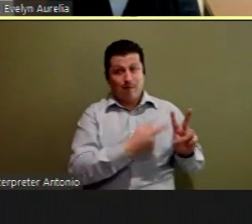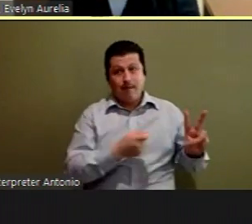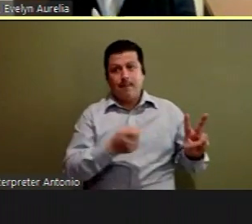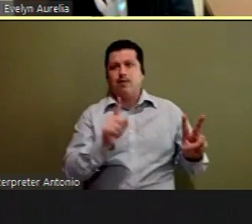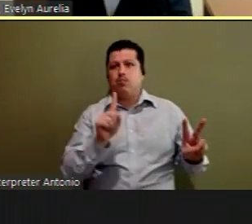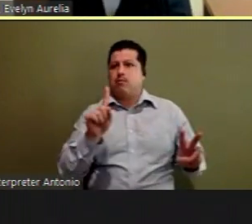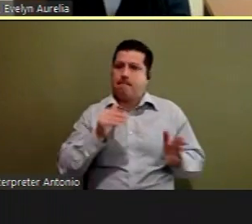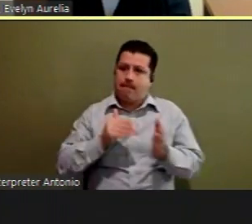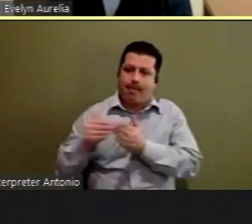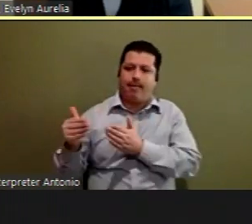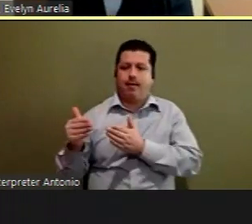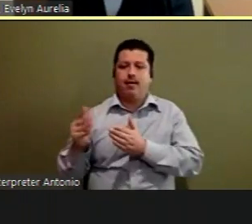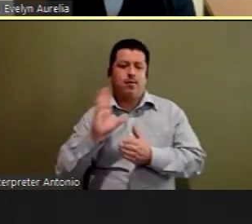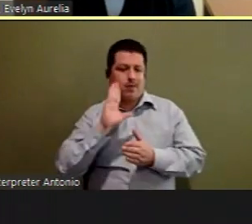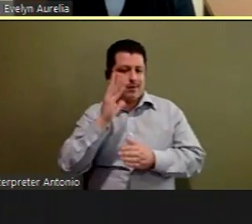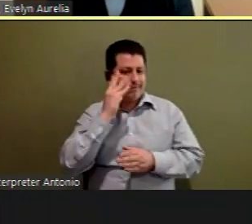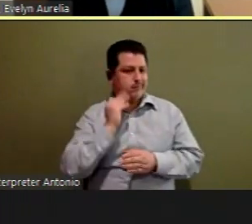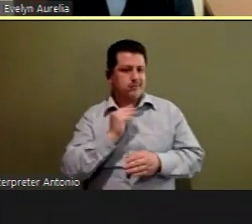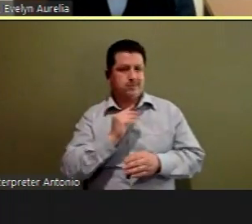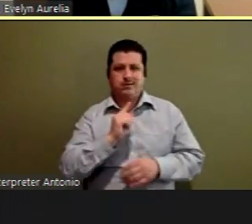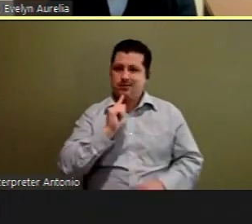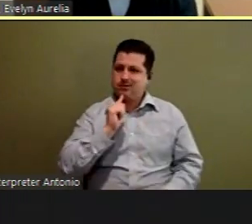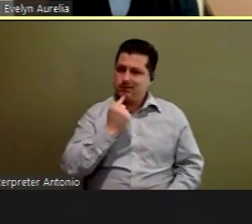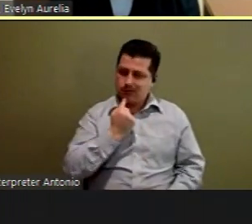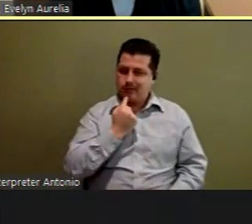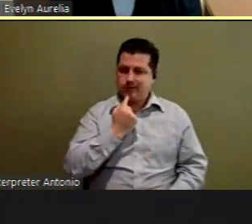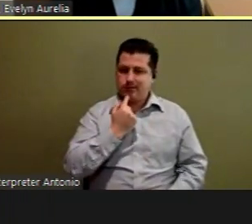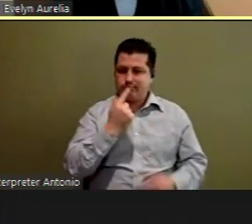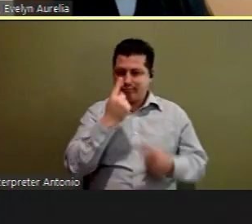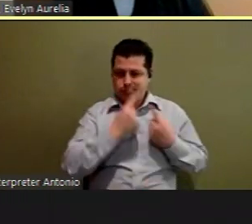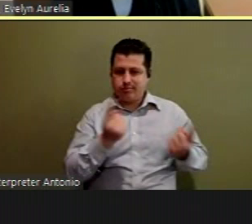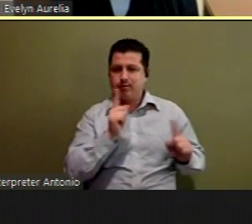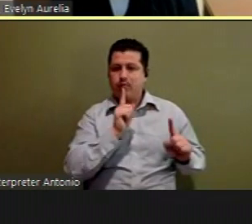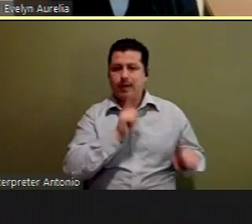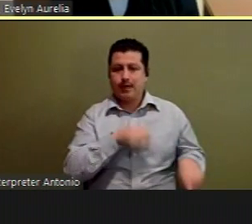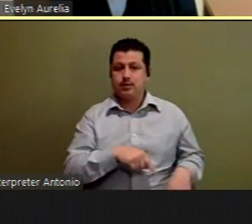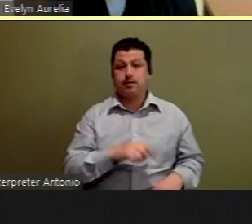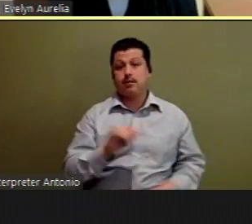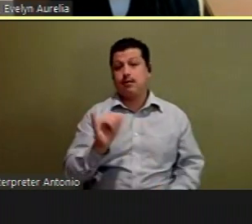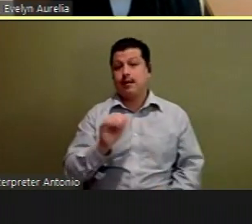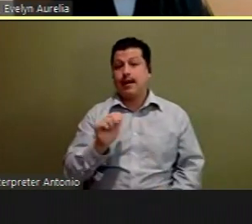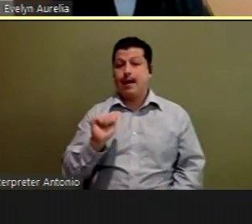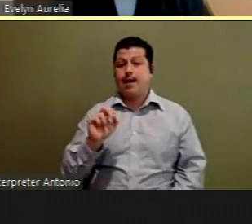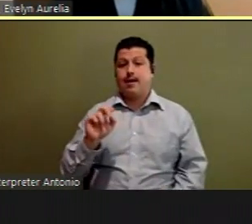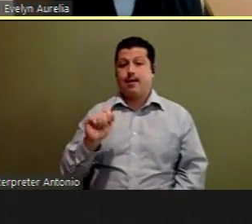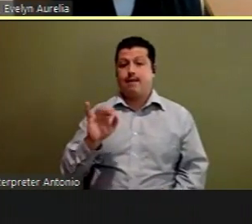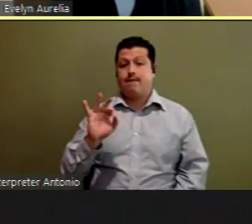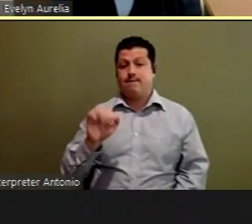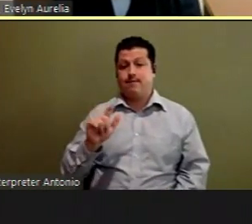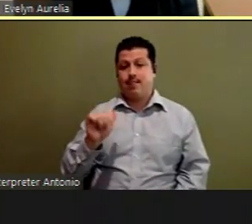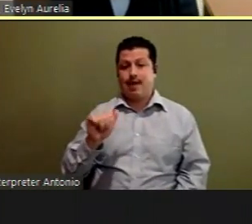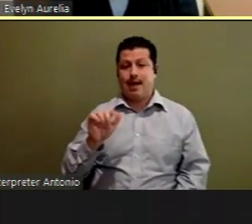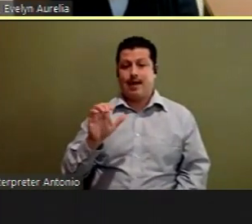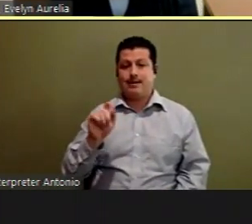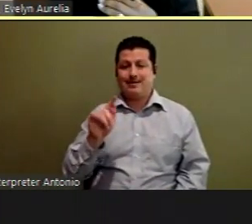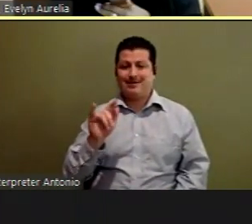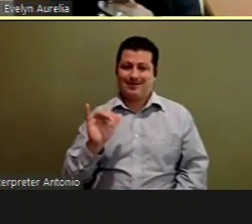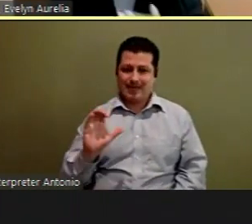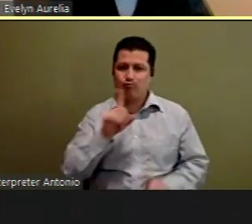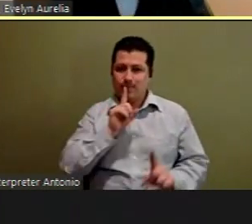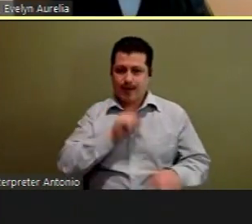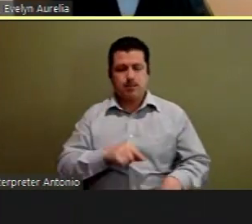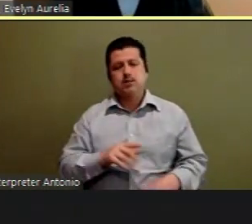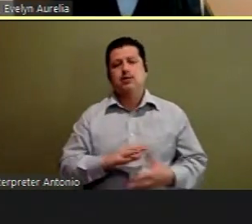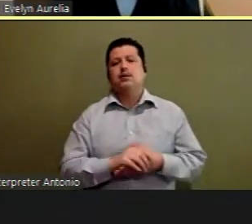Anyone who has a very serious allergic reaction, like an anaphylactic reaction to a flu vaccine or any other vaccines, should talk to their doctor. It doesn't mean